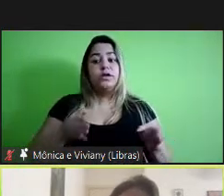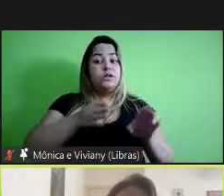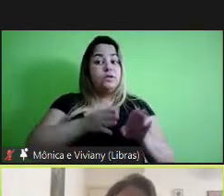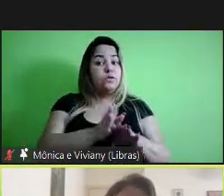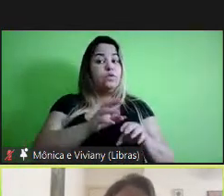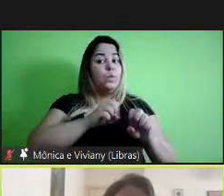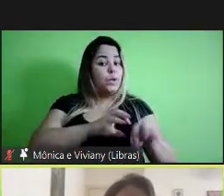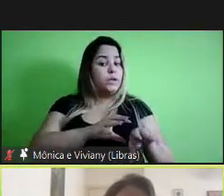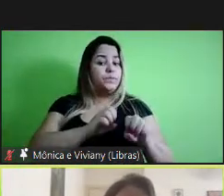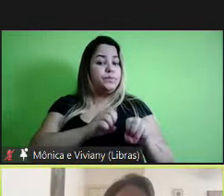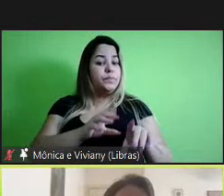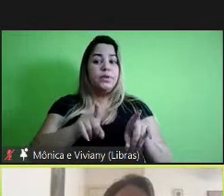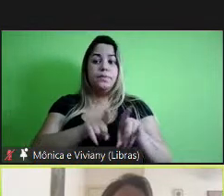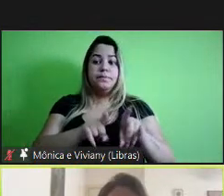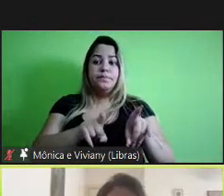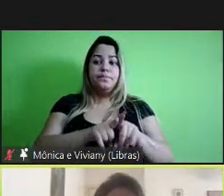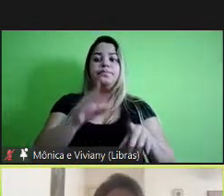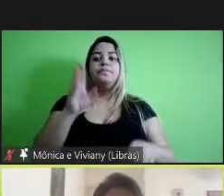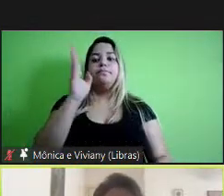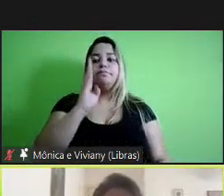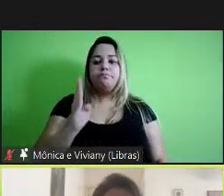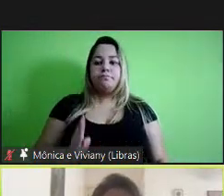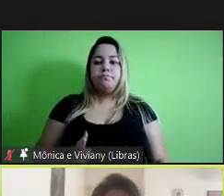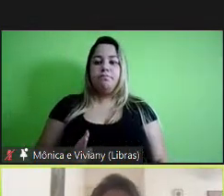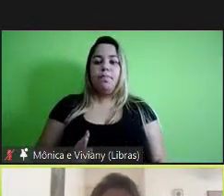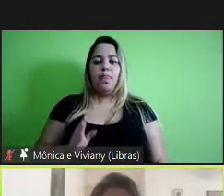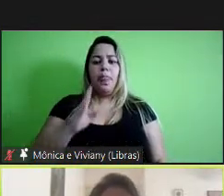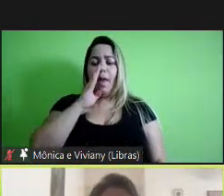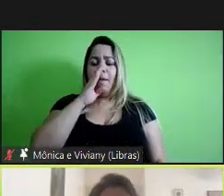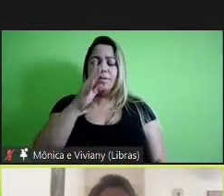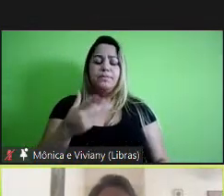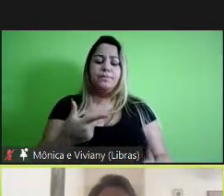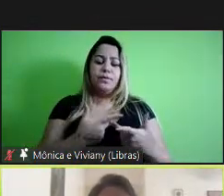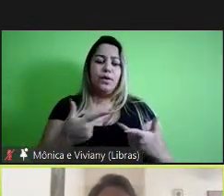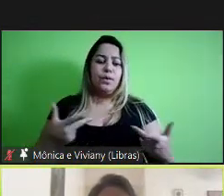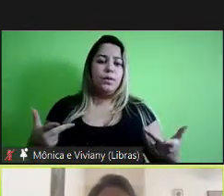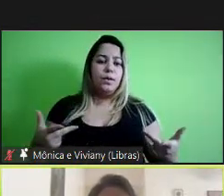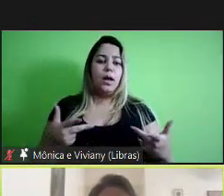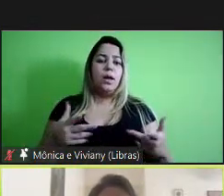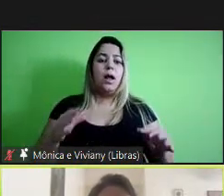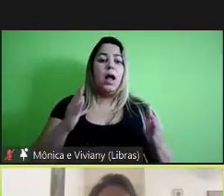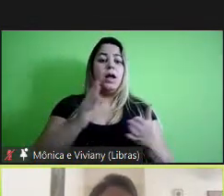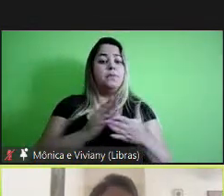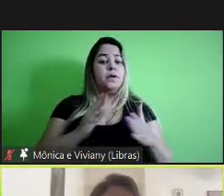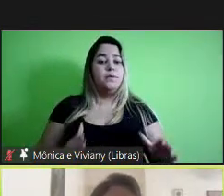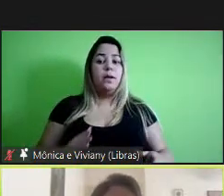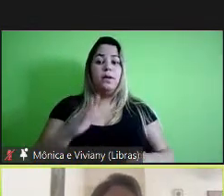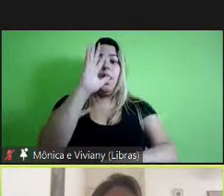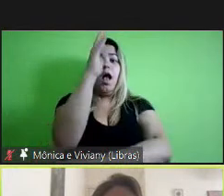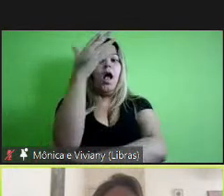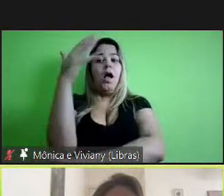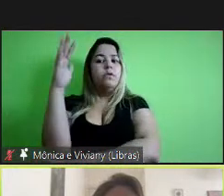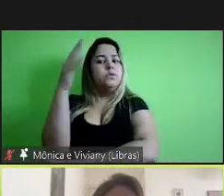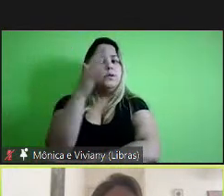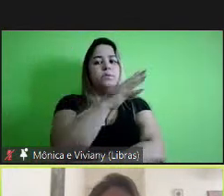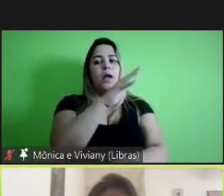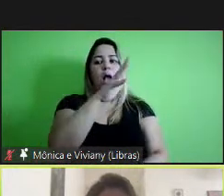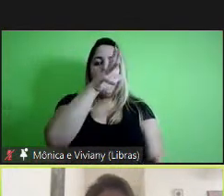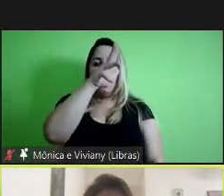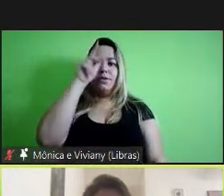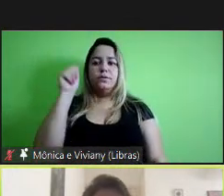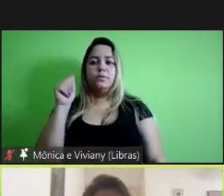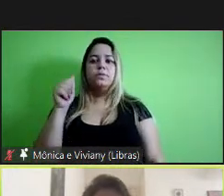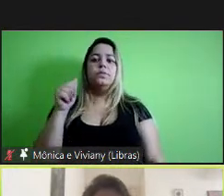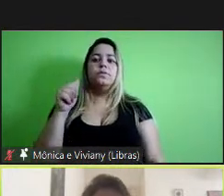we've been destroying this. And one of the main issues that is causing deforestation in